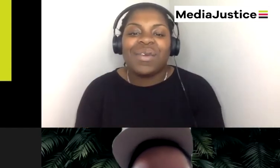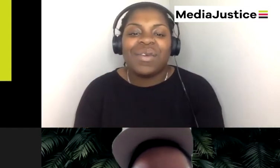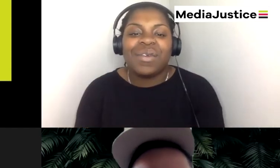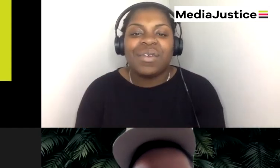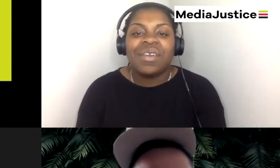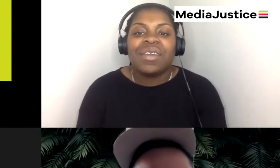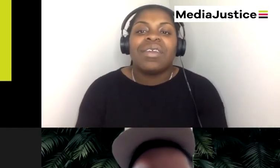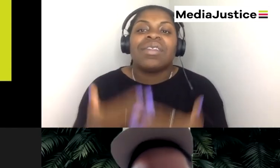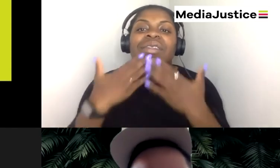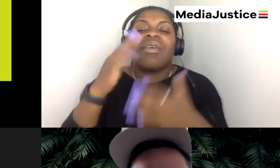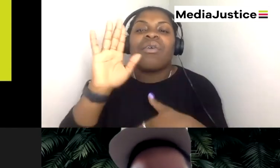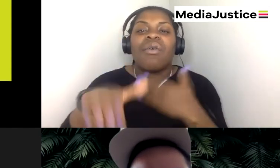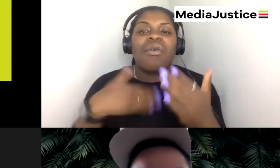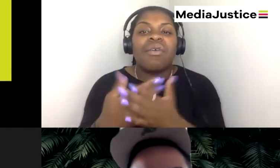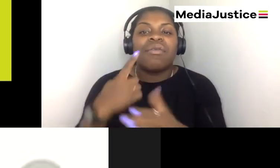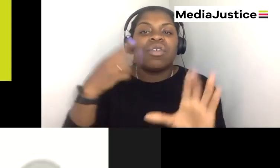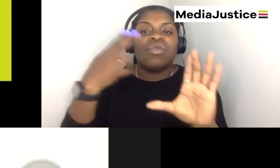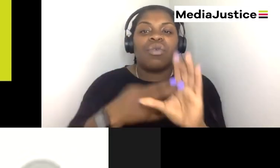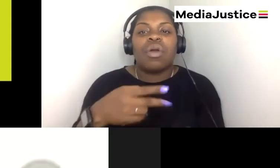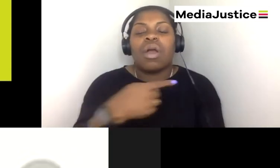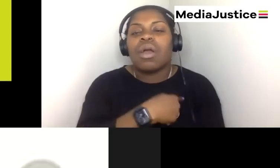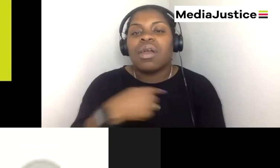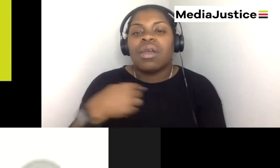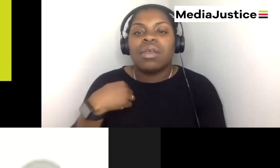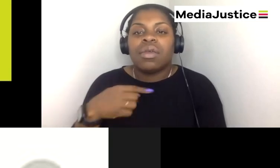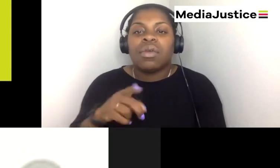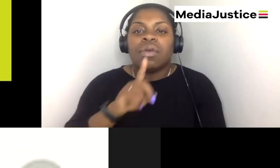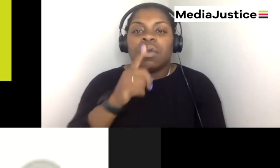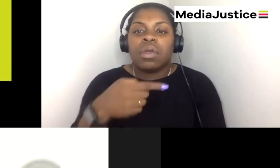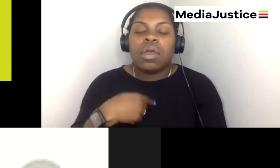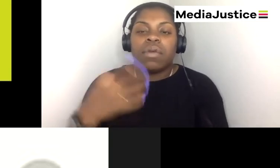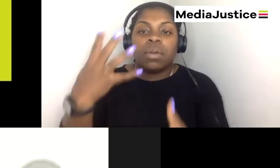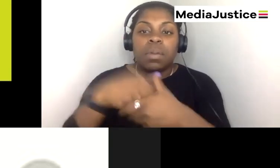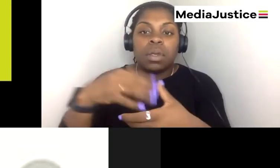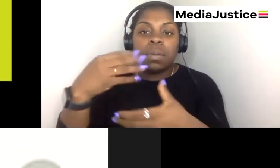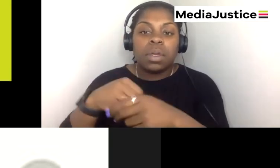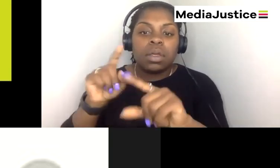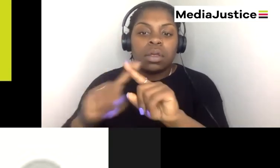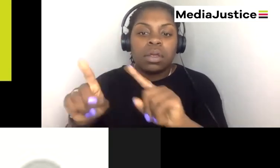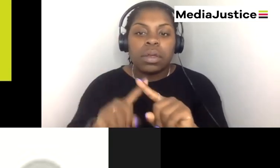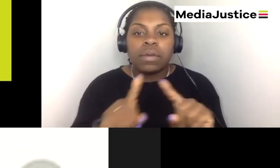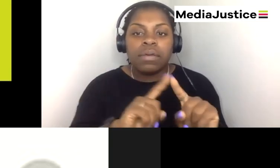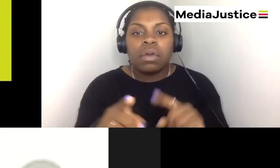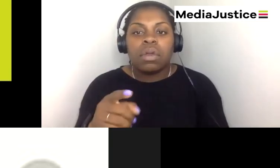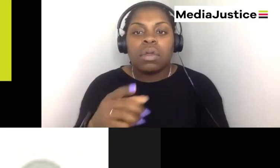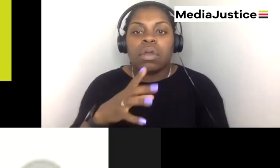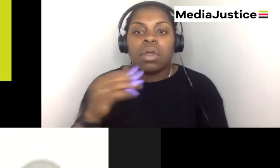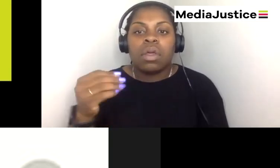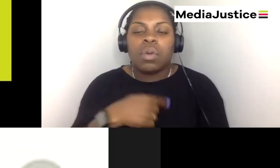Thank you all for joining us. We have the participant guide, and